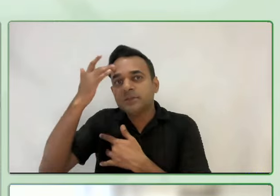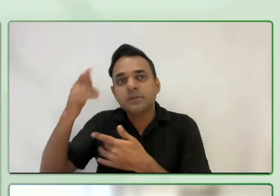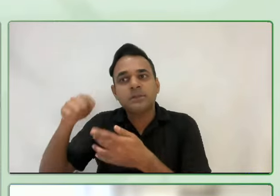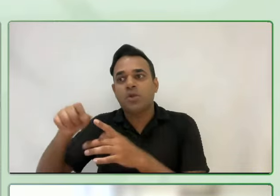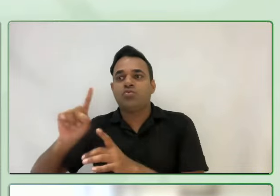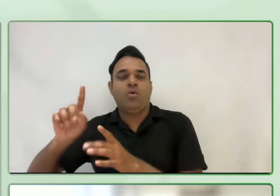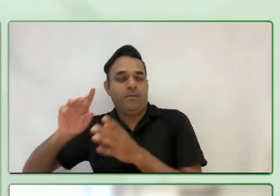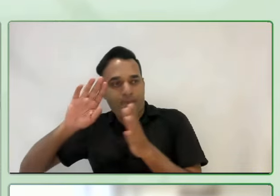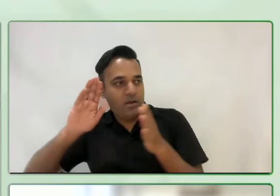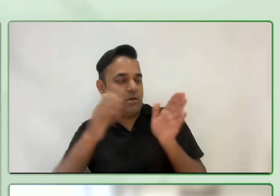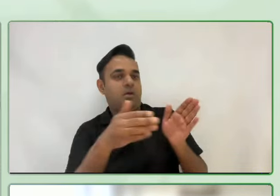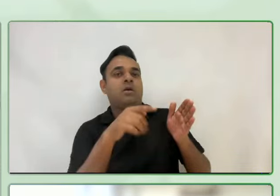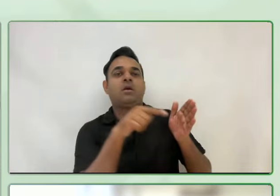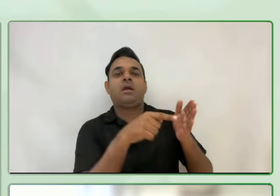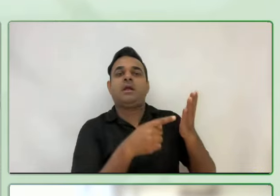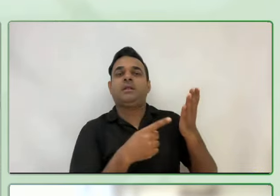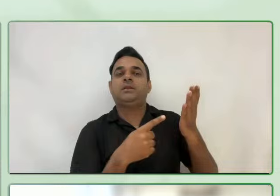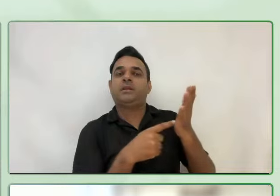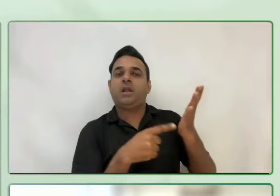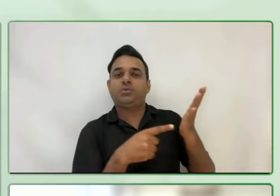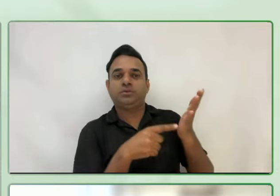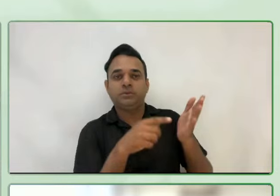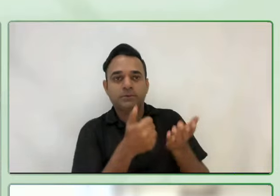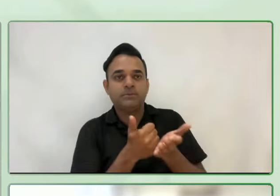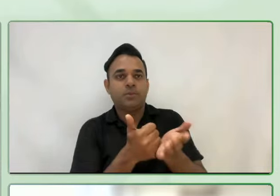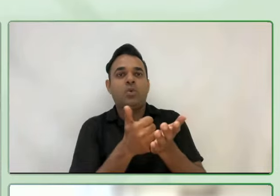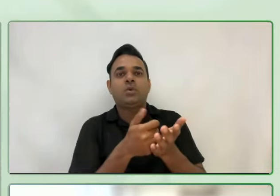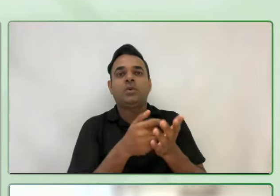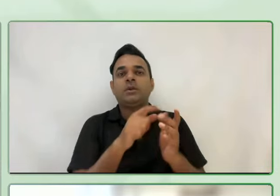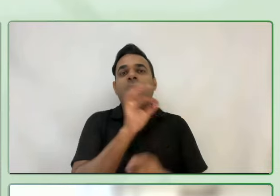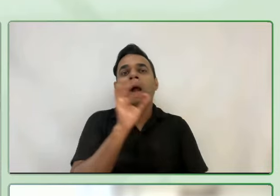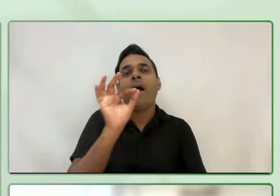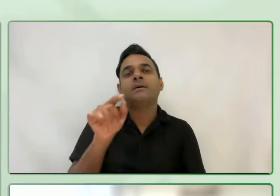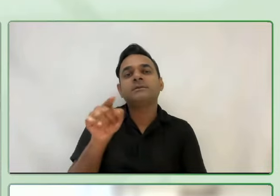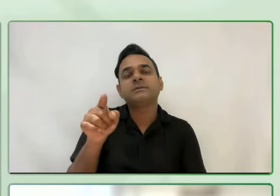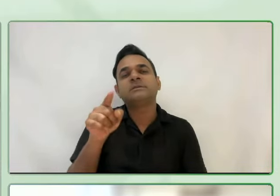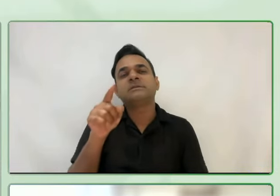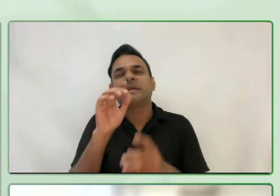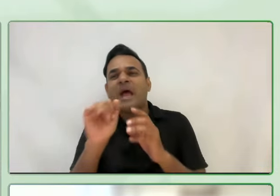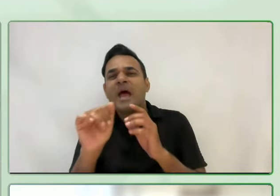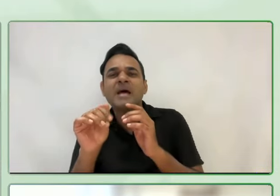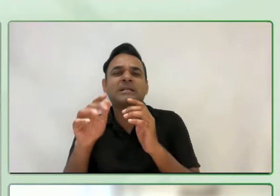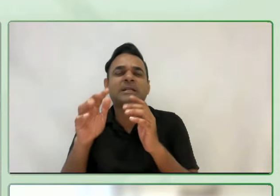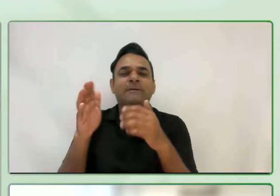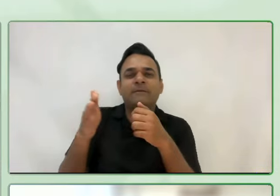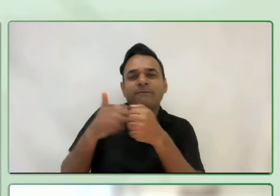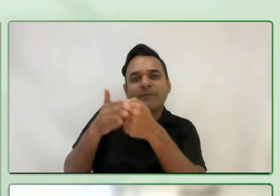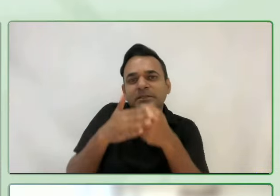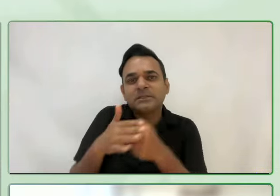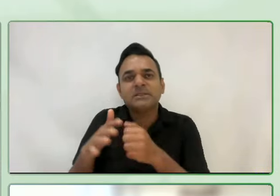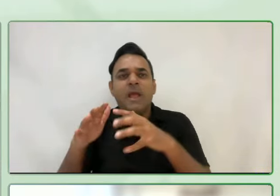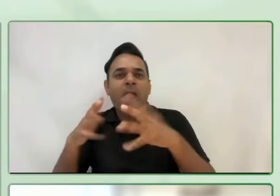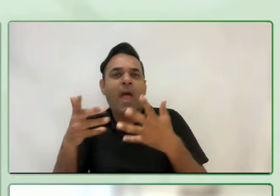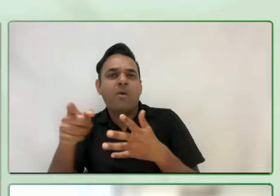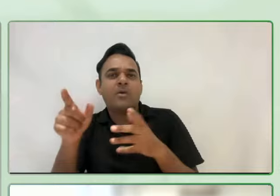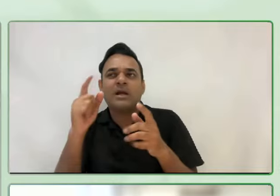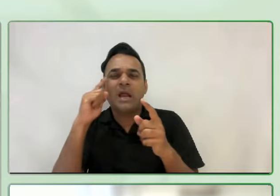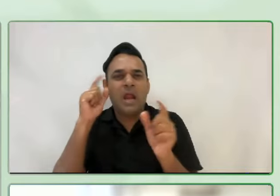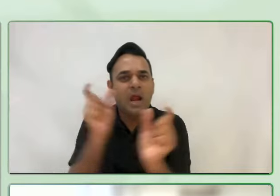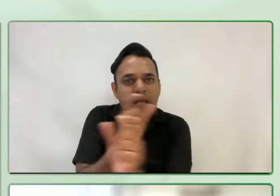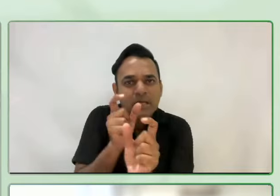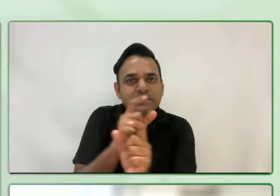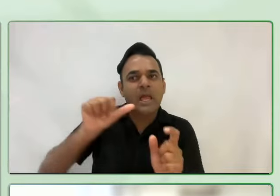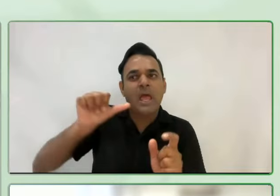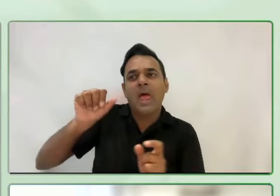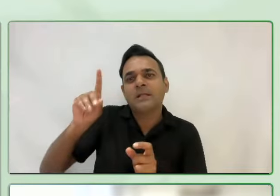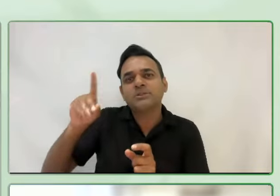being used by a lot of disabled people, is one of the most productive software used by enterprises. Same goes mind mapping program.